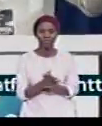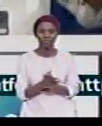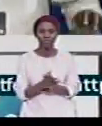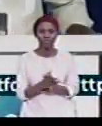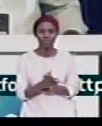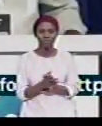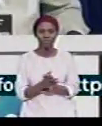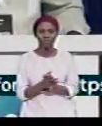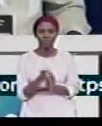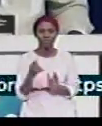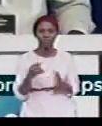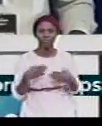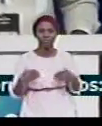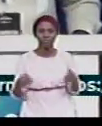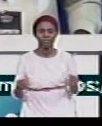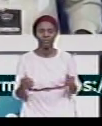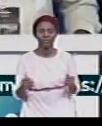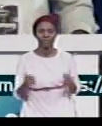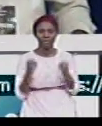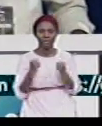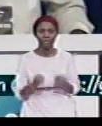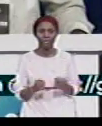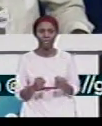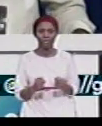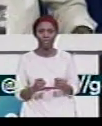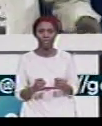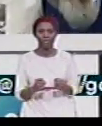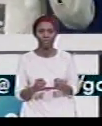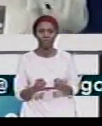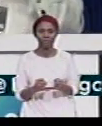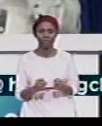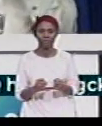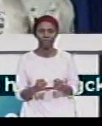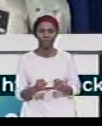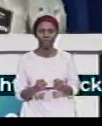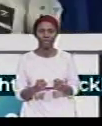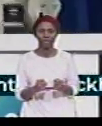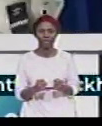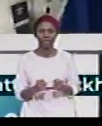The healing virtue is flowing where you are.